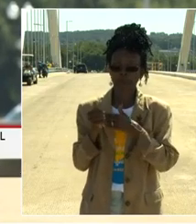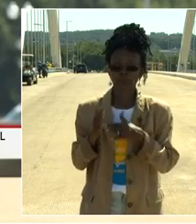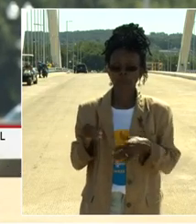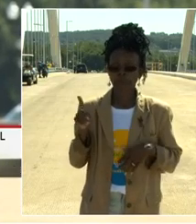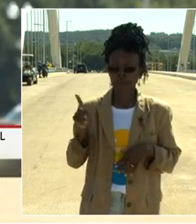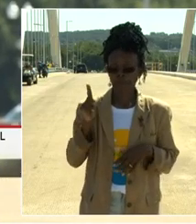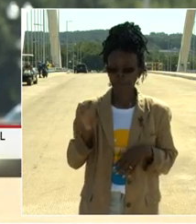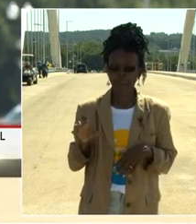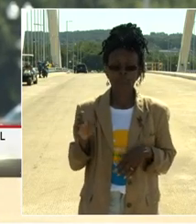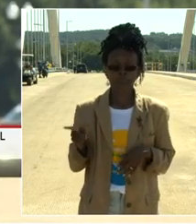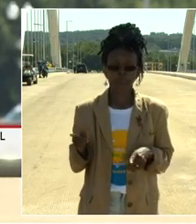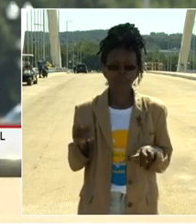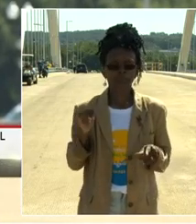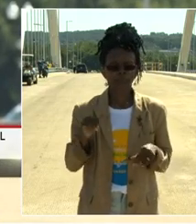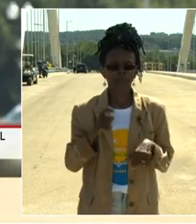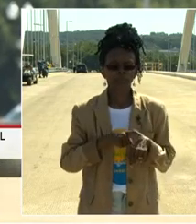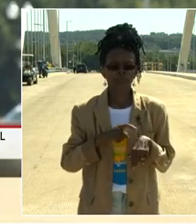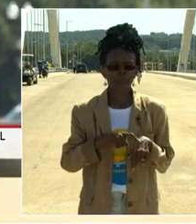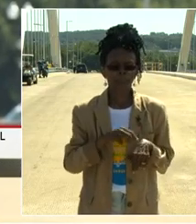Gray,